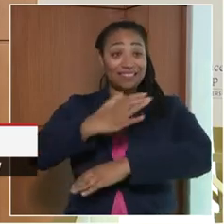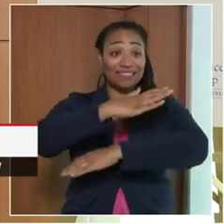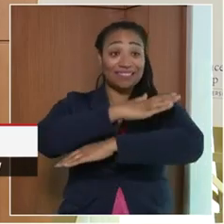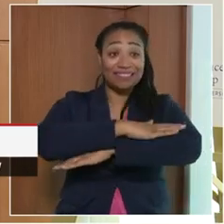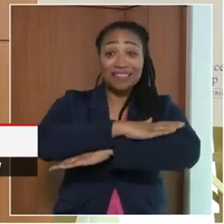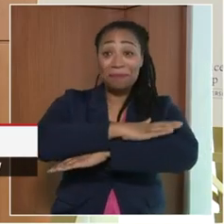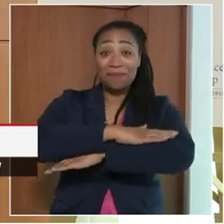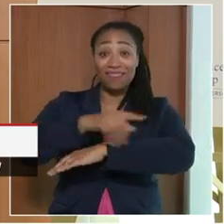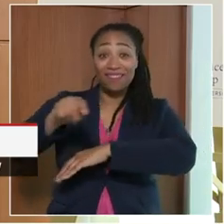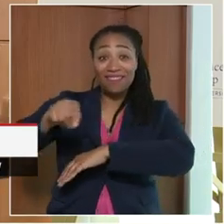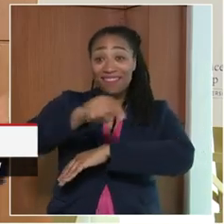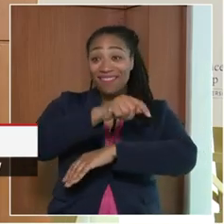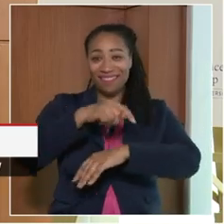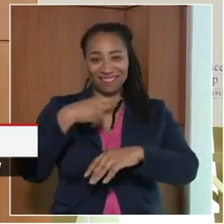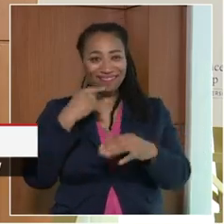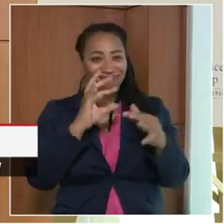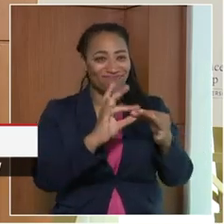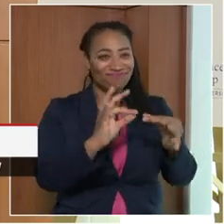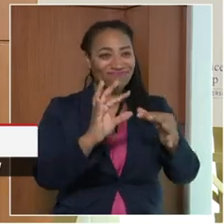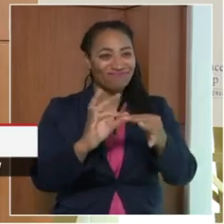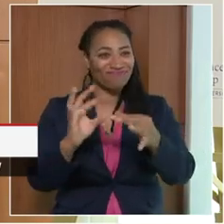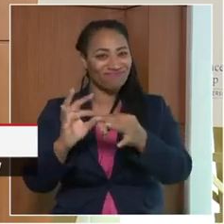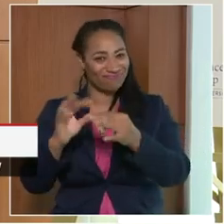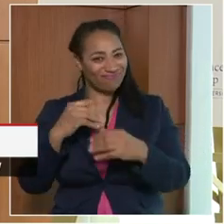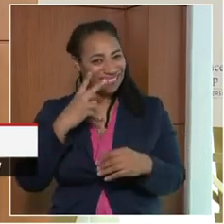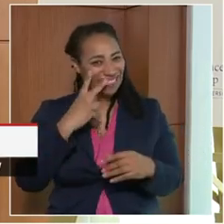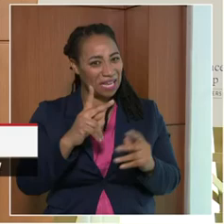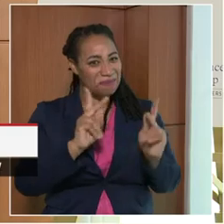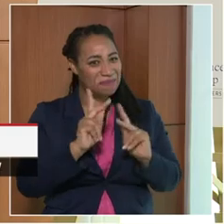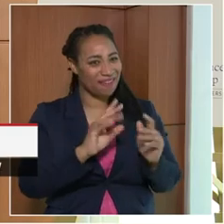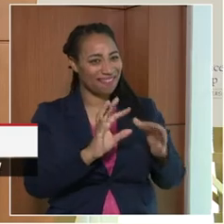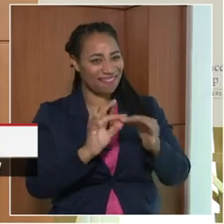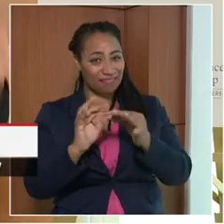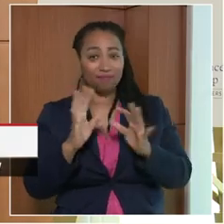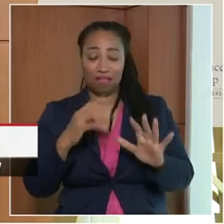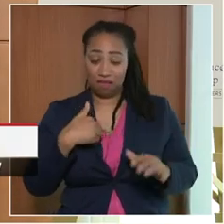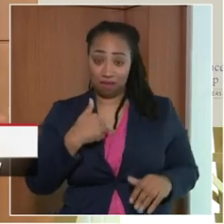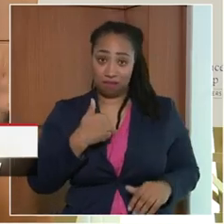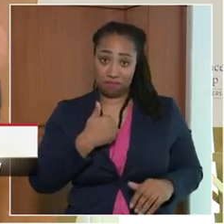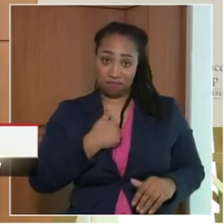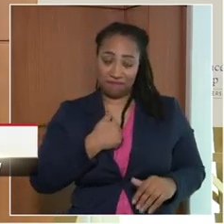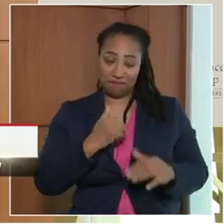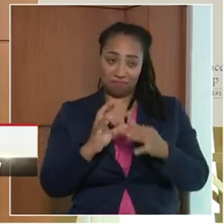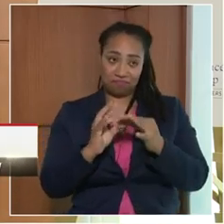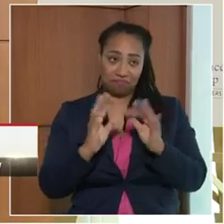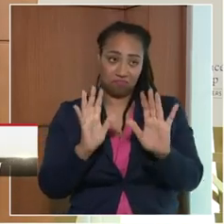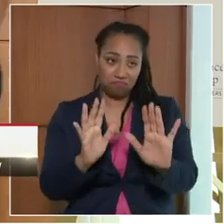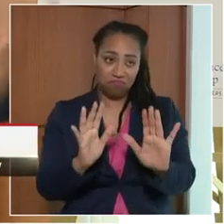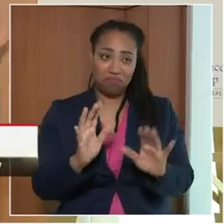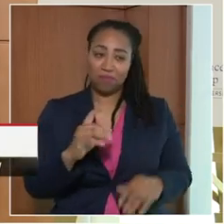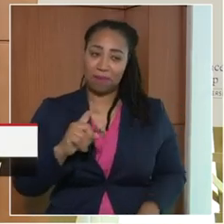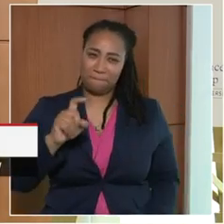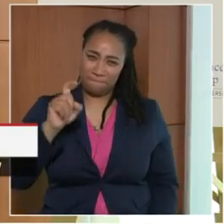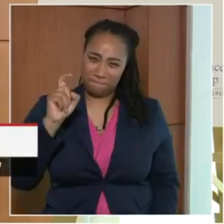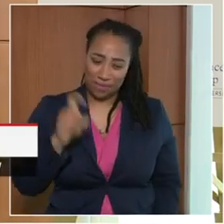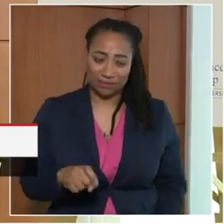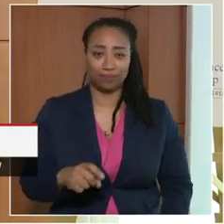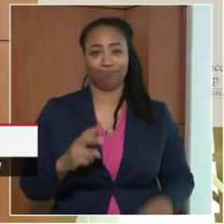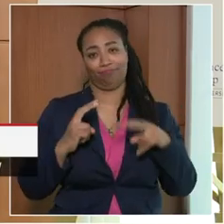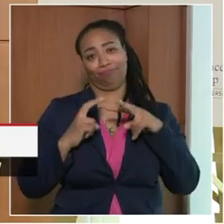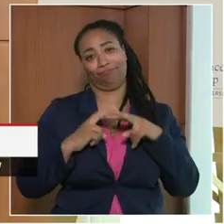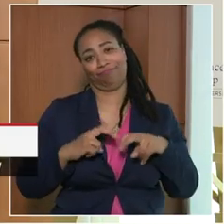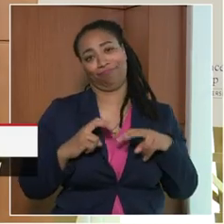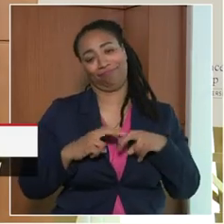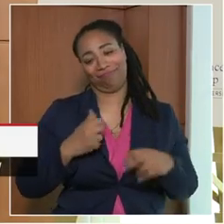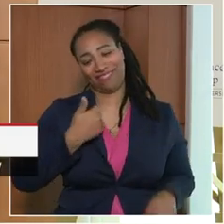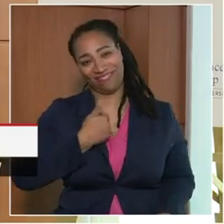cabinet members, I remind myself that we do have to work on ourselves, like both from a personal